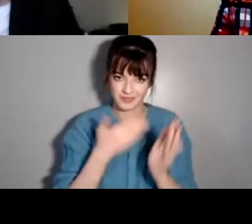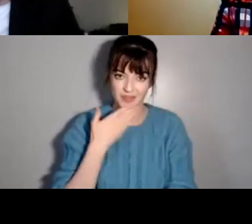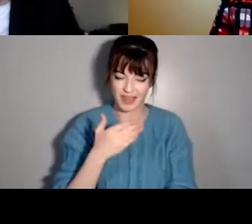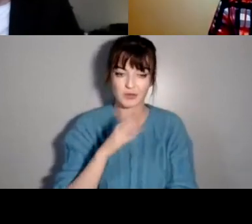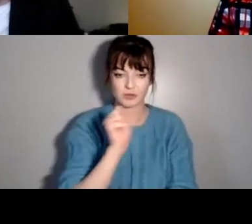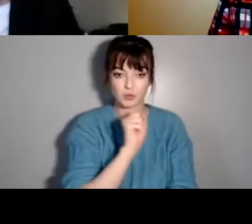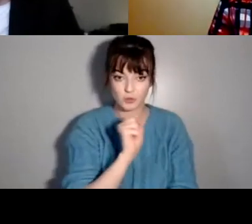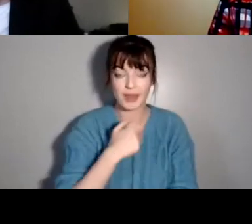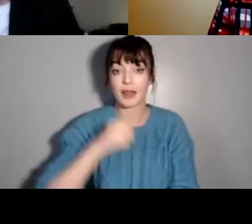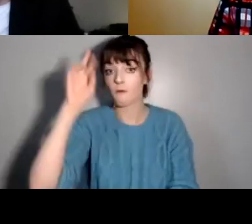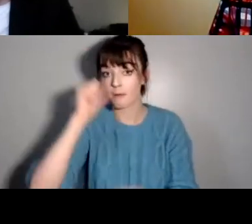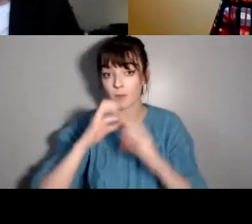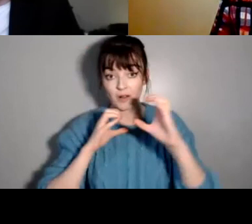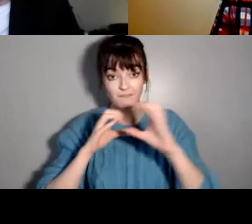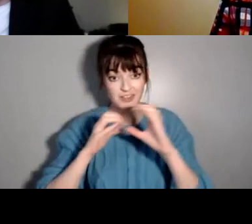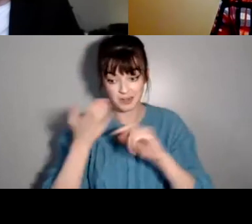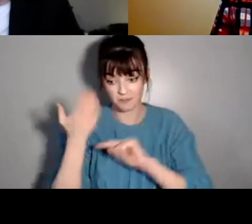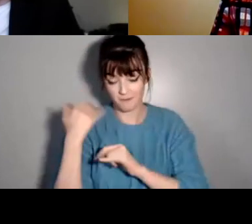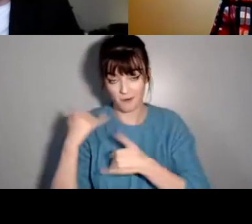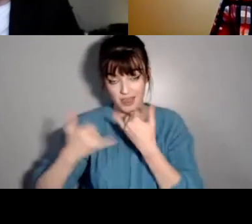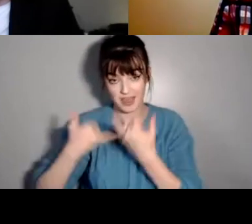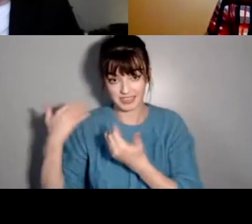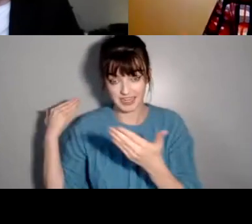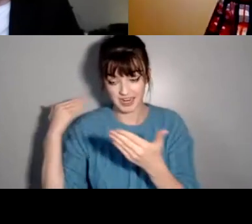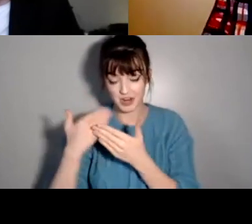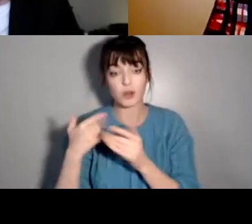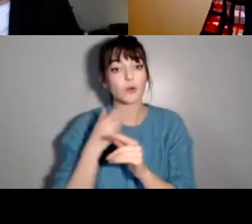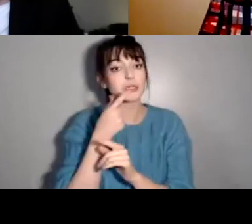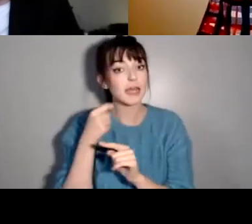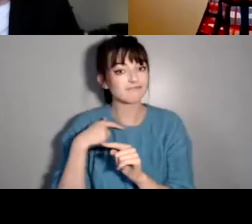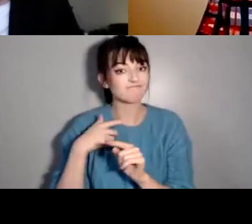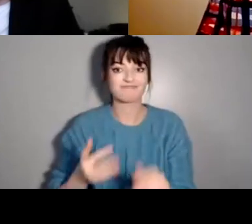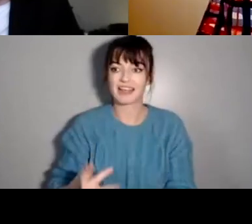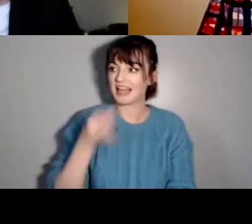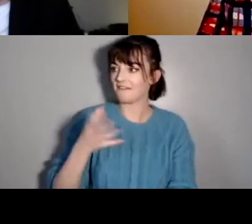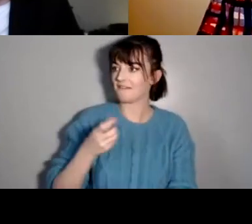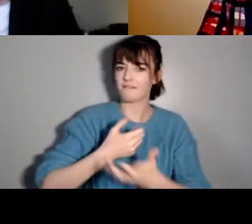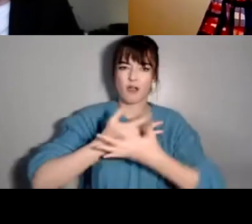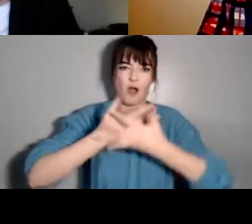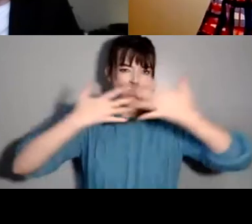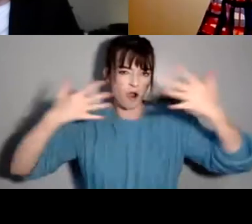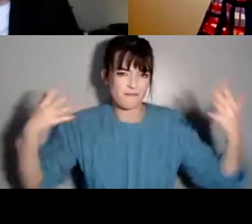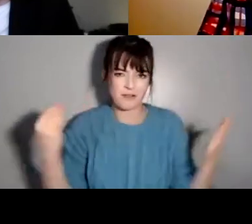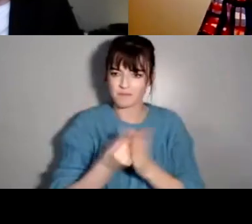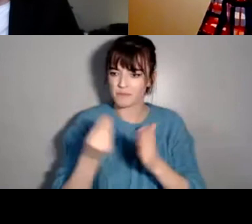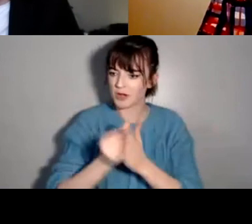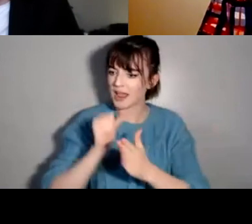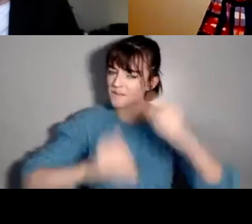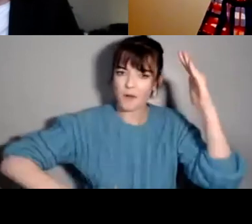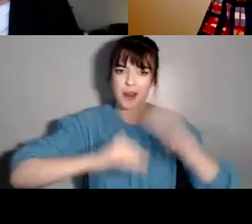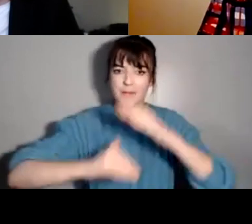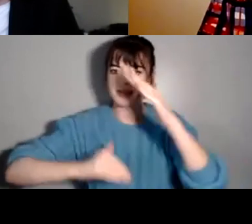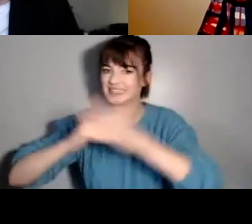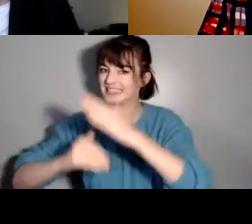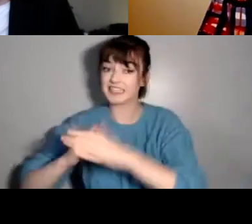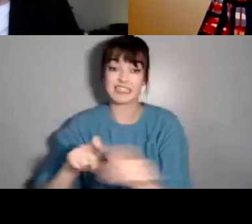remember a conversation we had earlier this year where you said, even if you had an unlimited budget tomorrow, it wouldn't really make a huge amount of